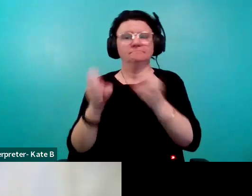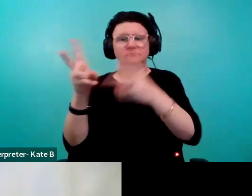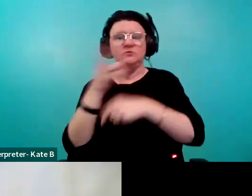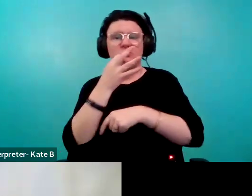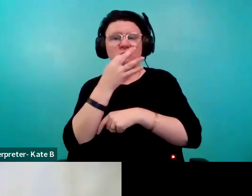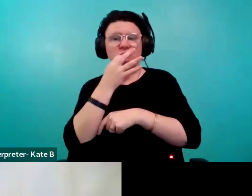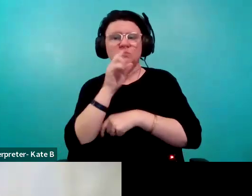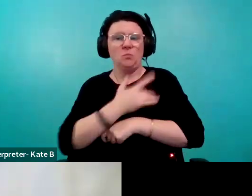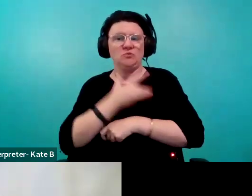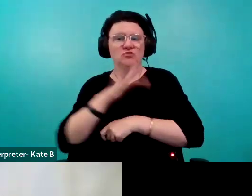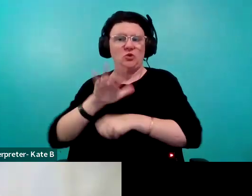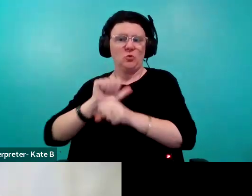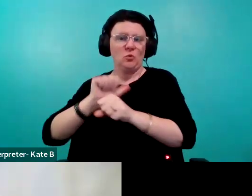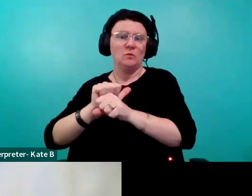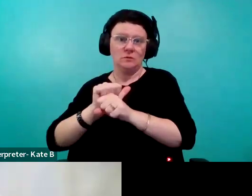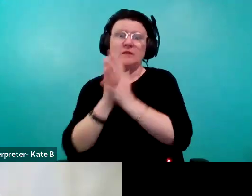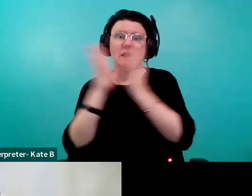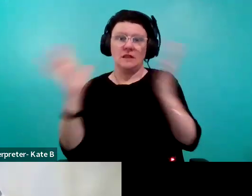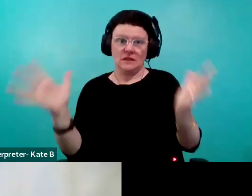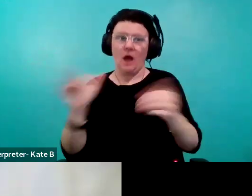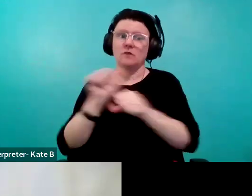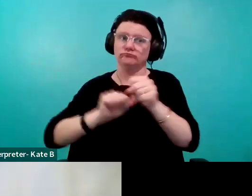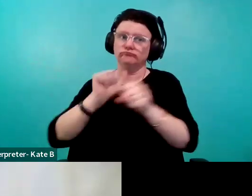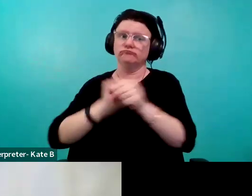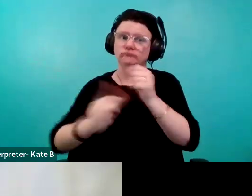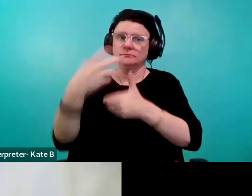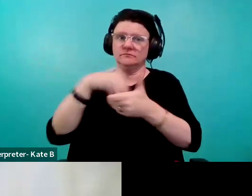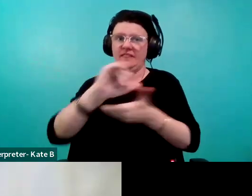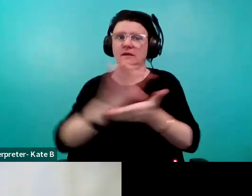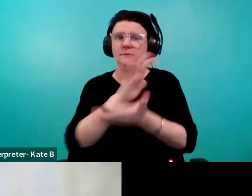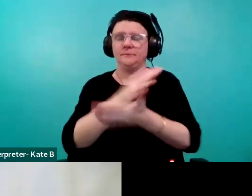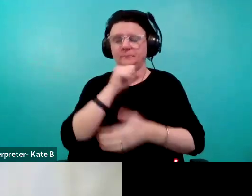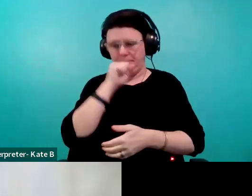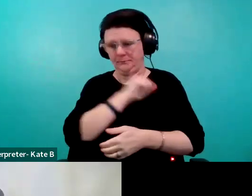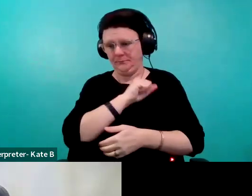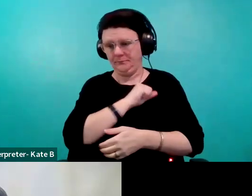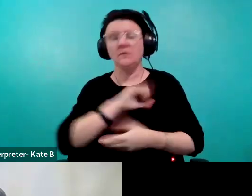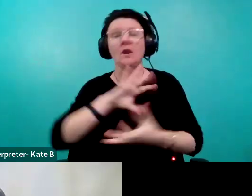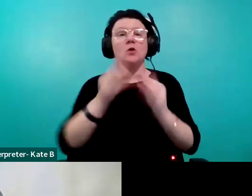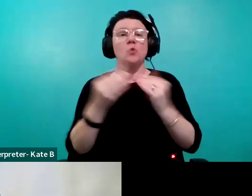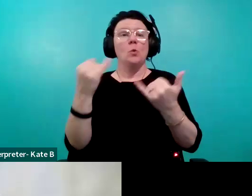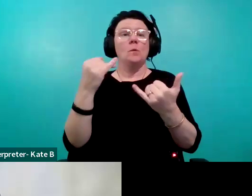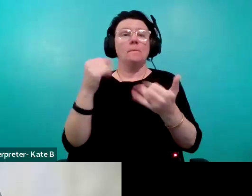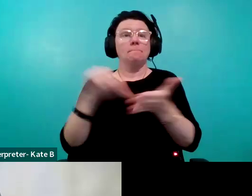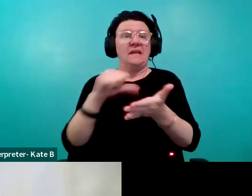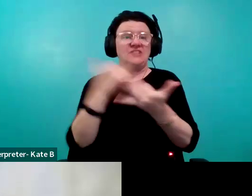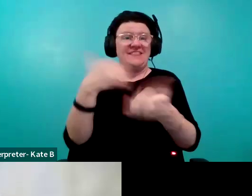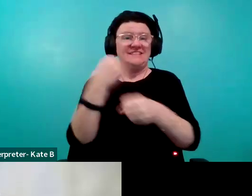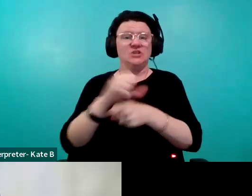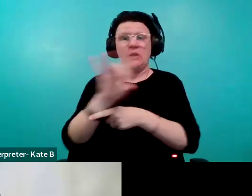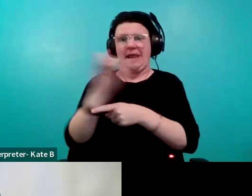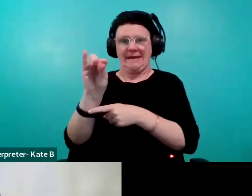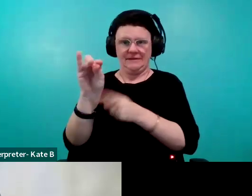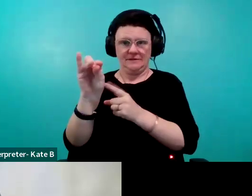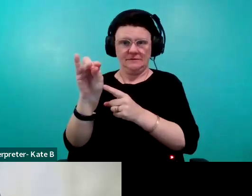really appreciate her efforts because a lot goes into that document. It's 80 pages this year, and there's a profile